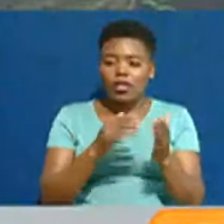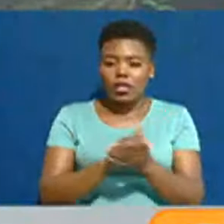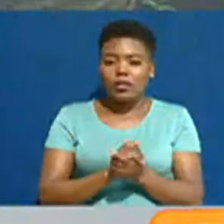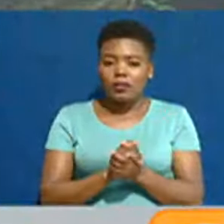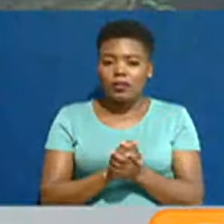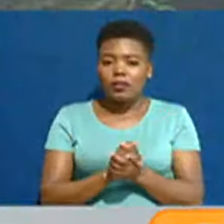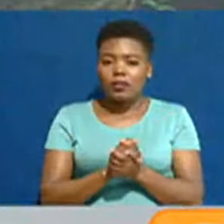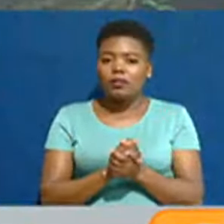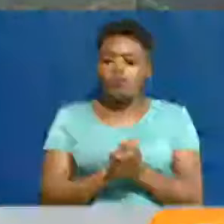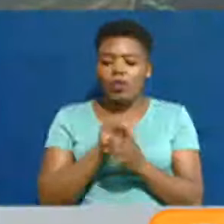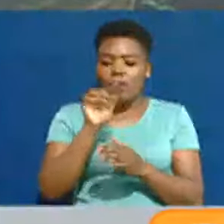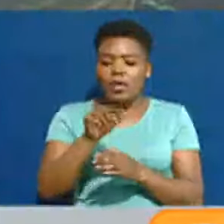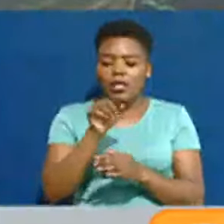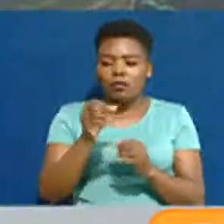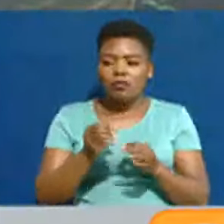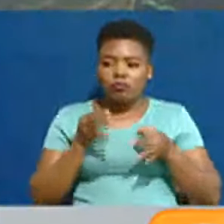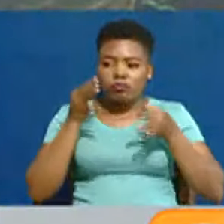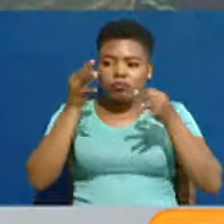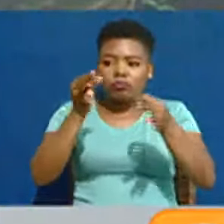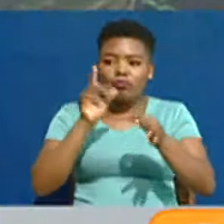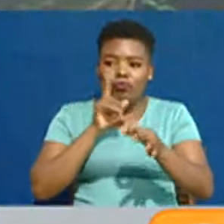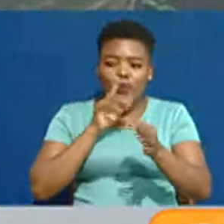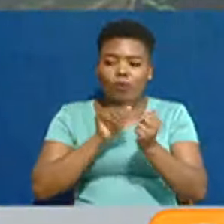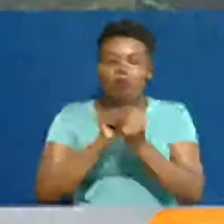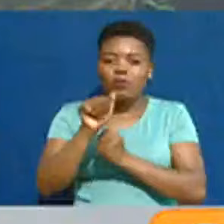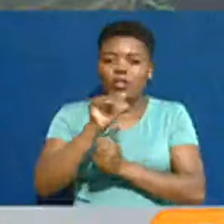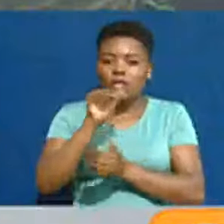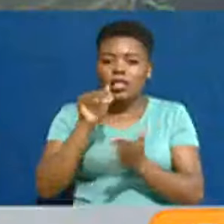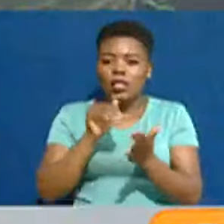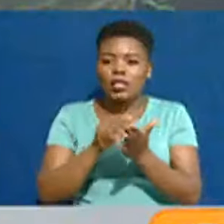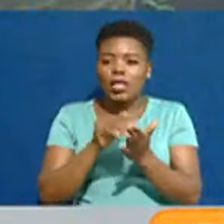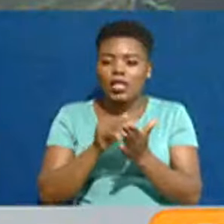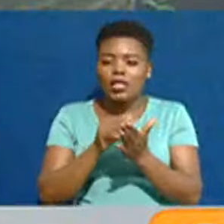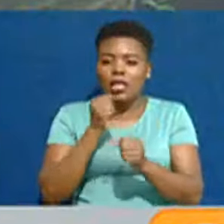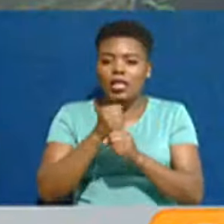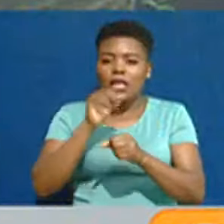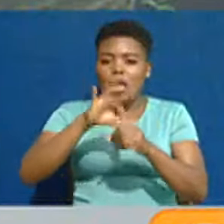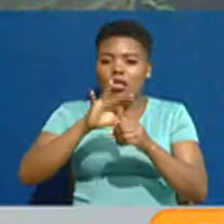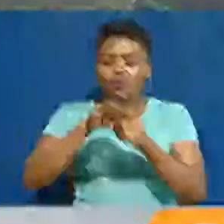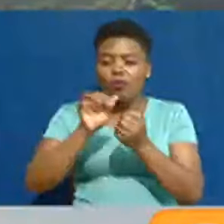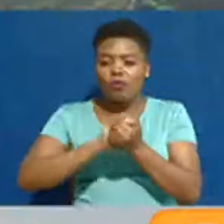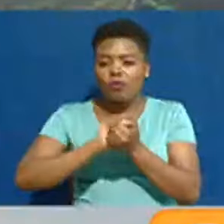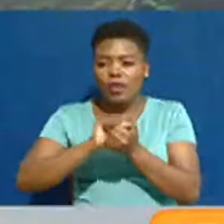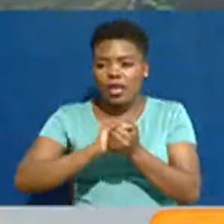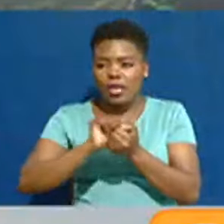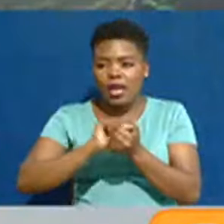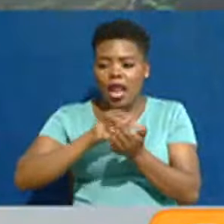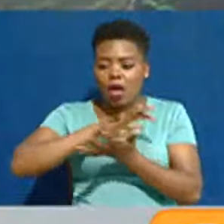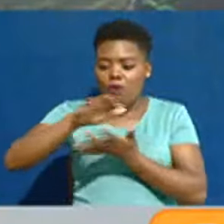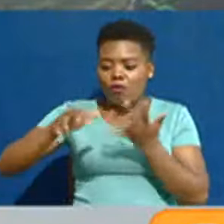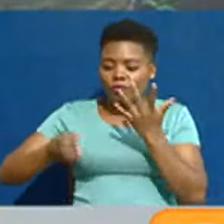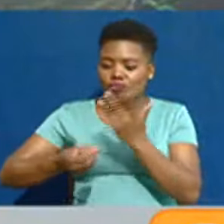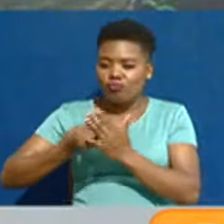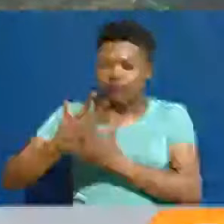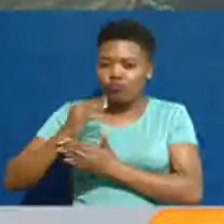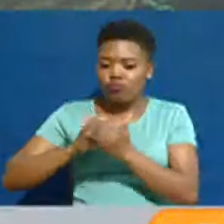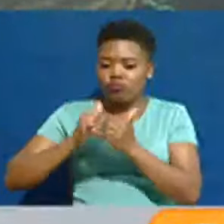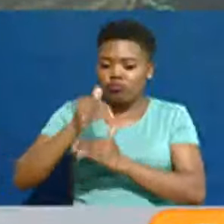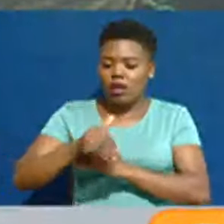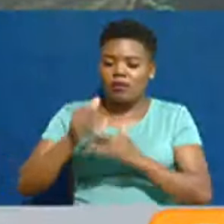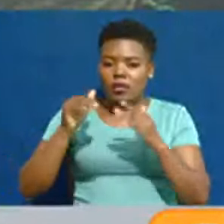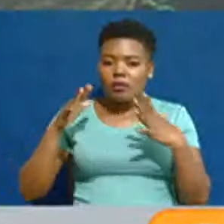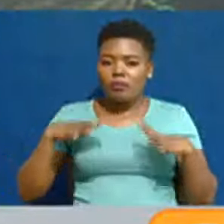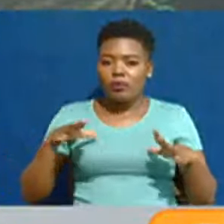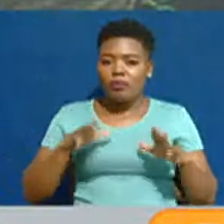been postponed to tomorrow. Only 15 centres were able to conduct elections on Friday. Confusion and frustration erupted on